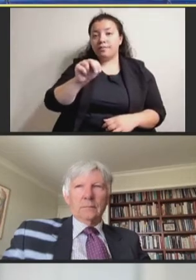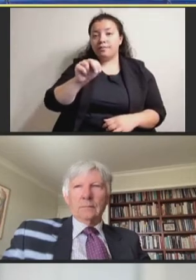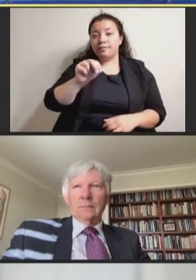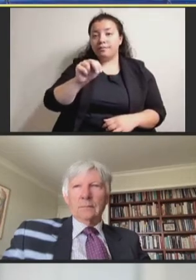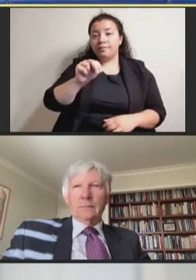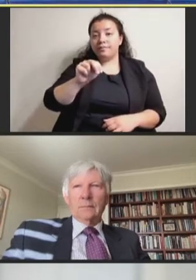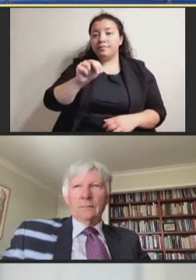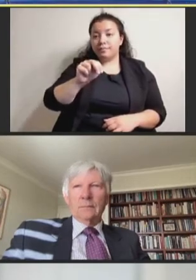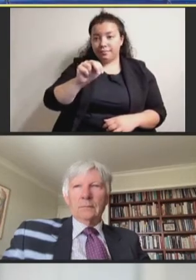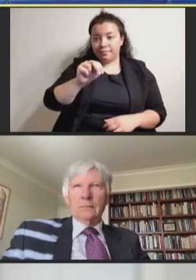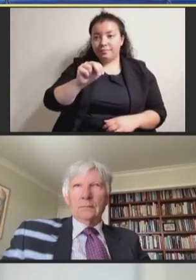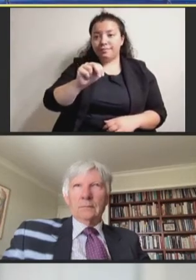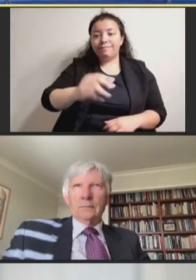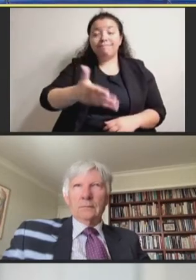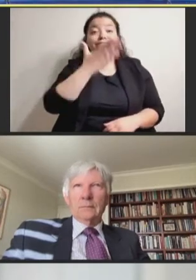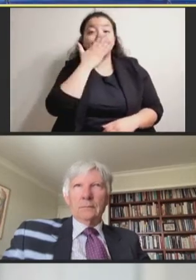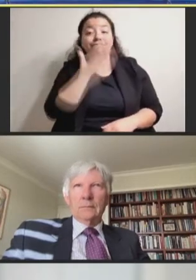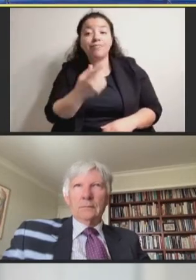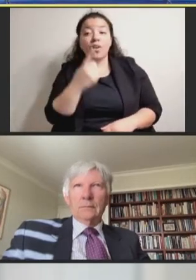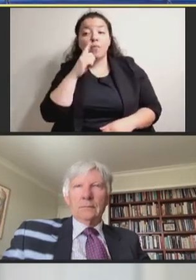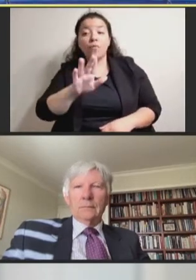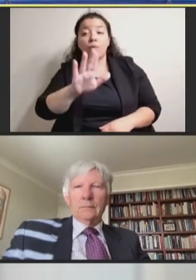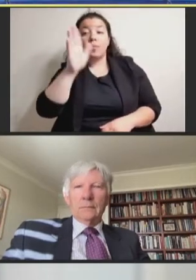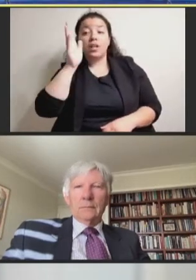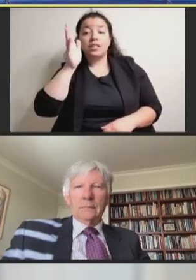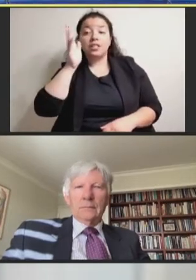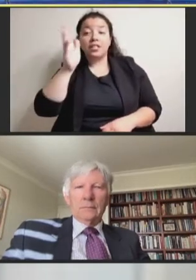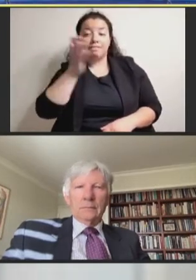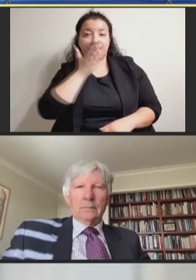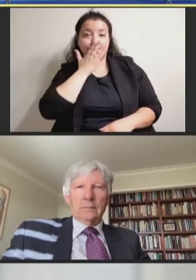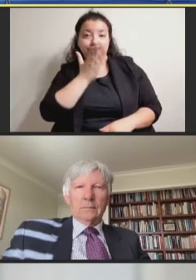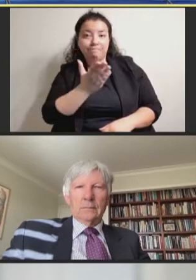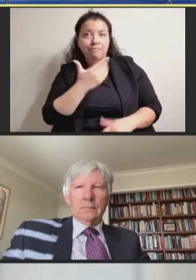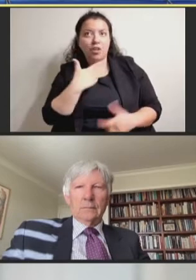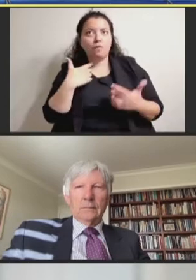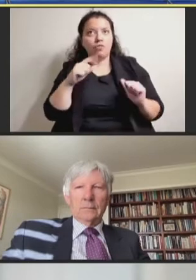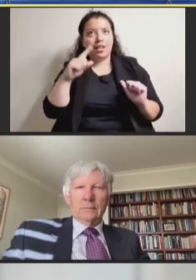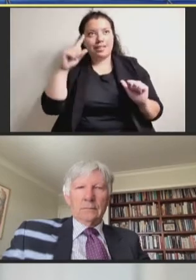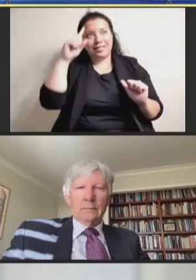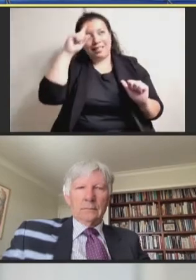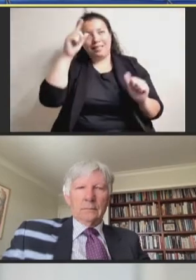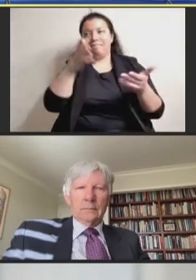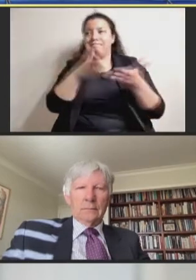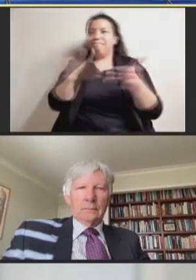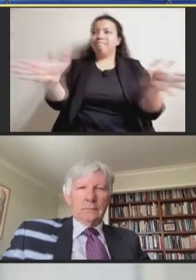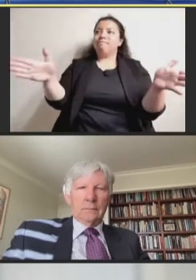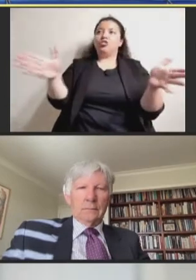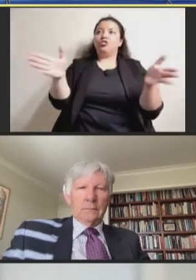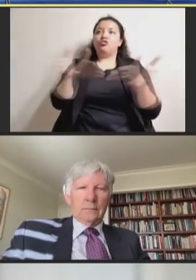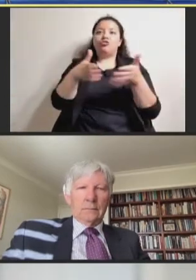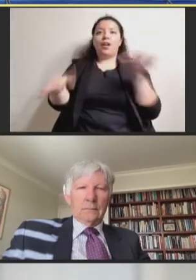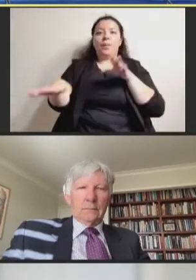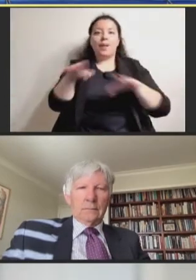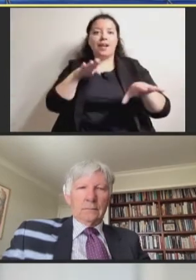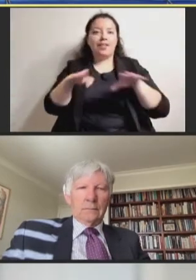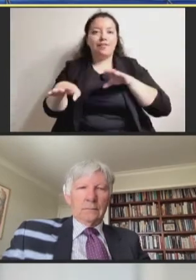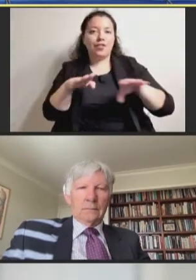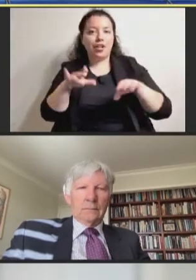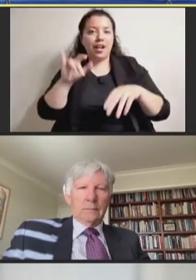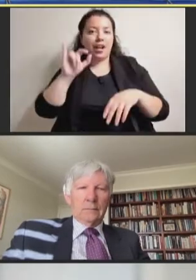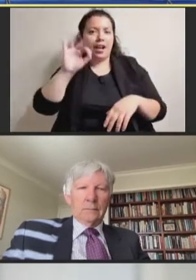Thank you for the presentations. I'm trying to think through public behavior when it comes to knowledge of side